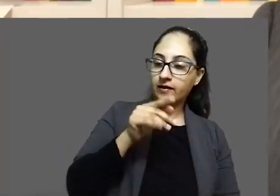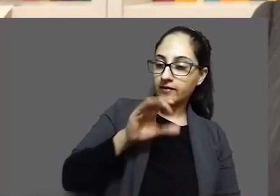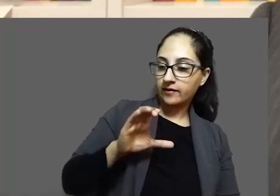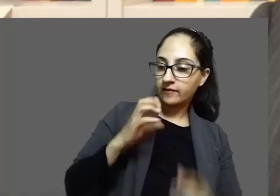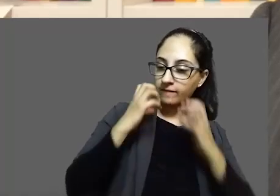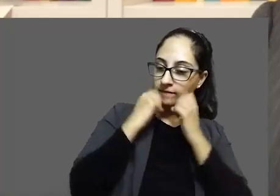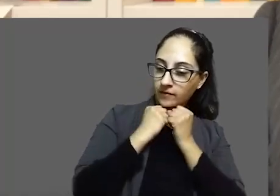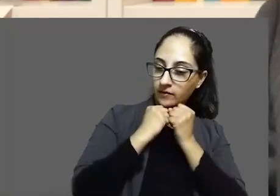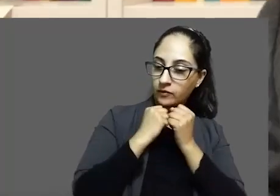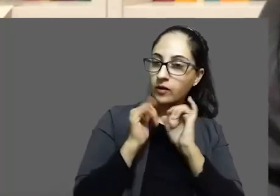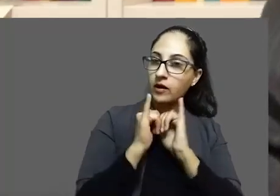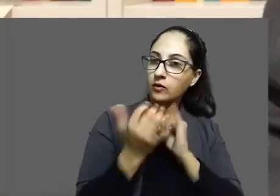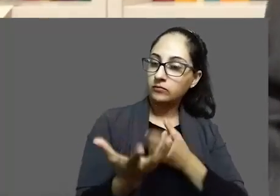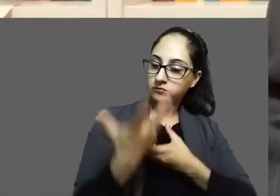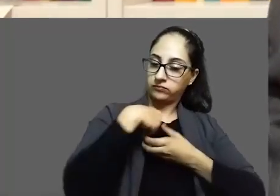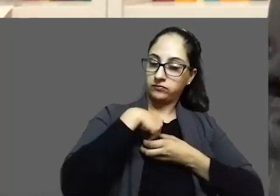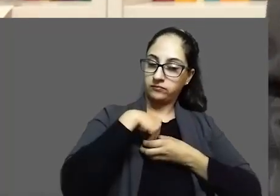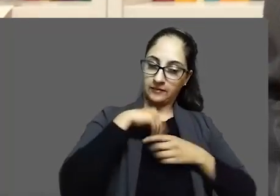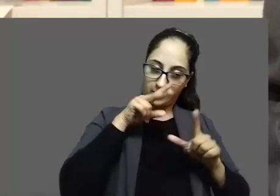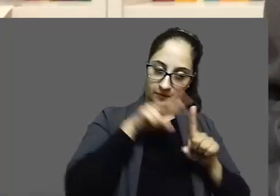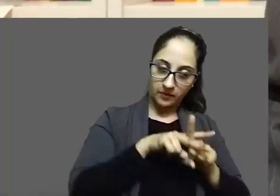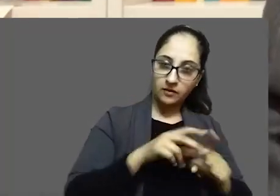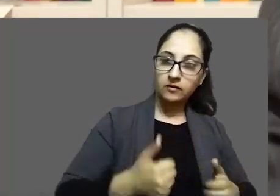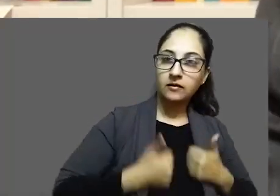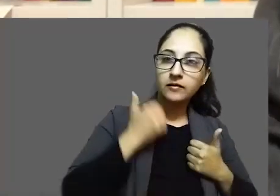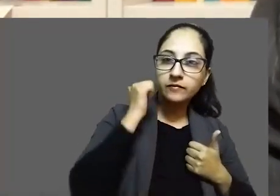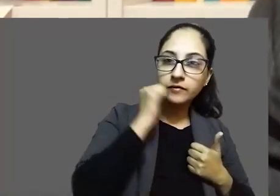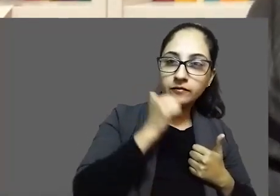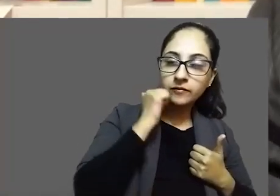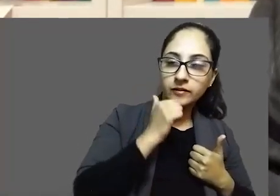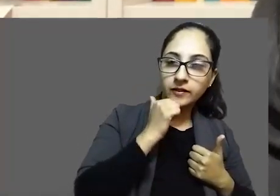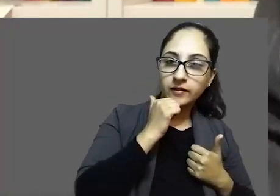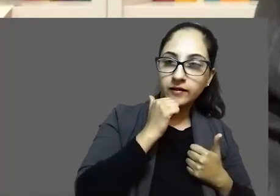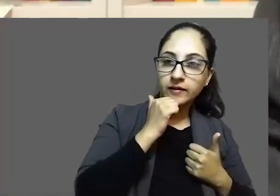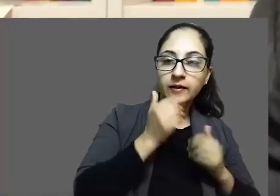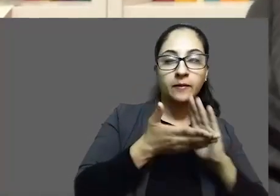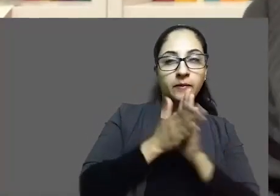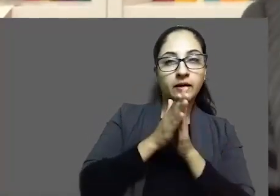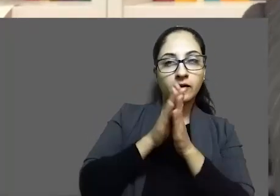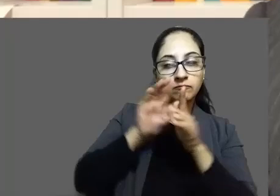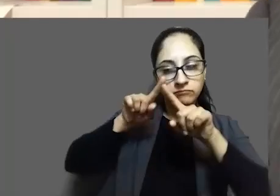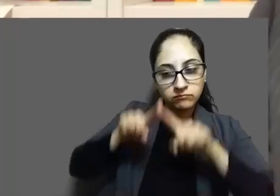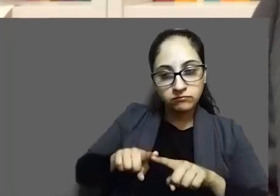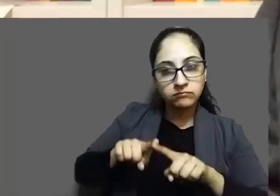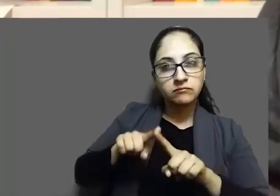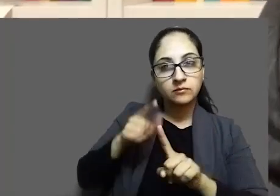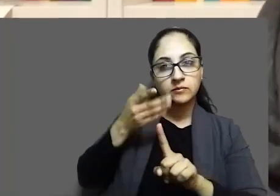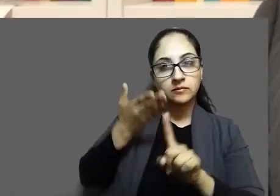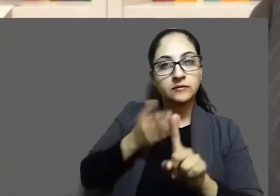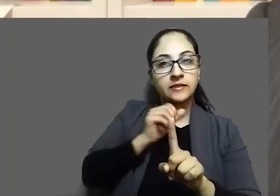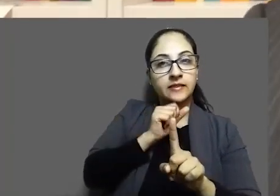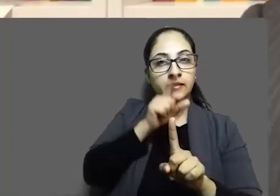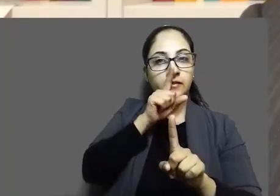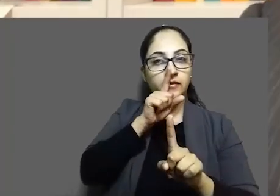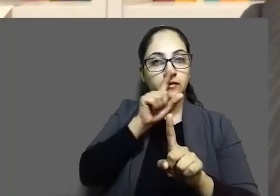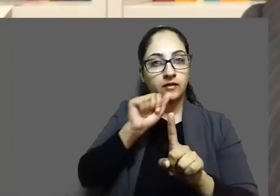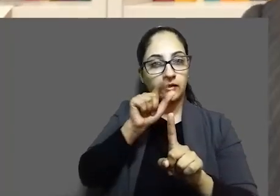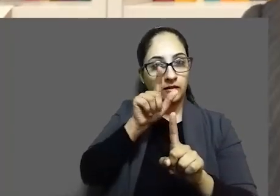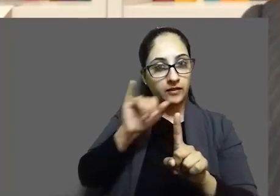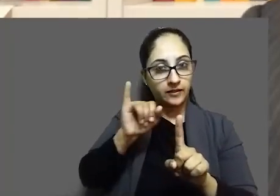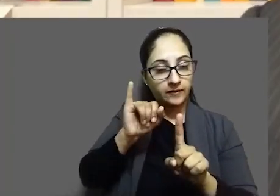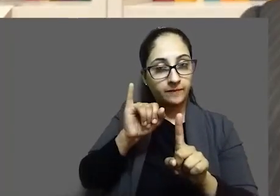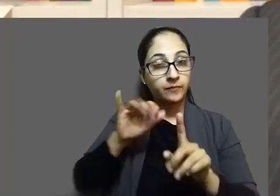into a trap of just particularizing one aspect or looking at one figure. And that's not